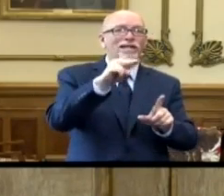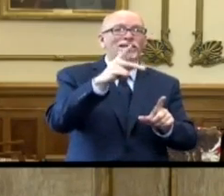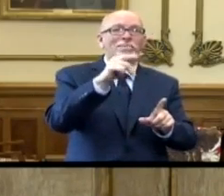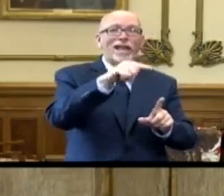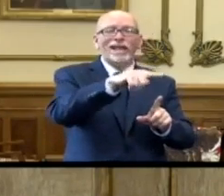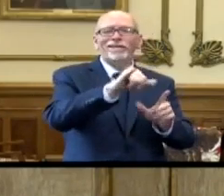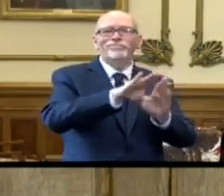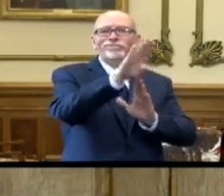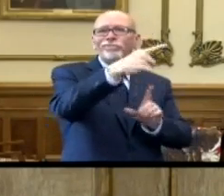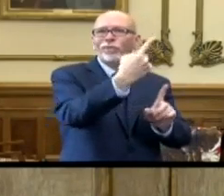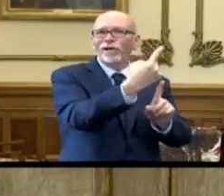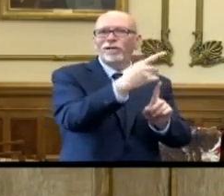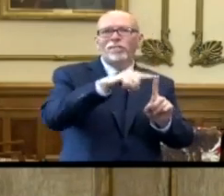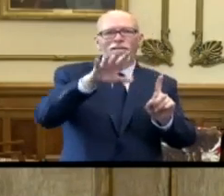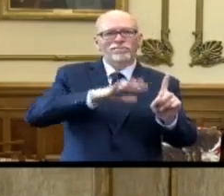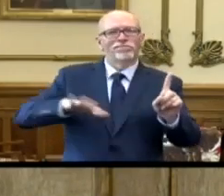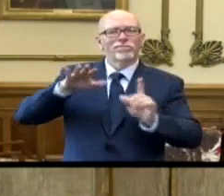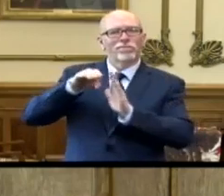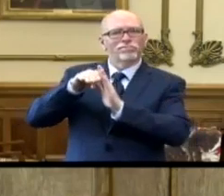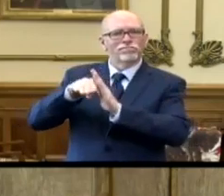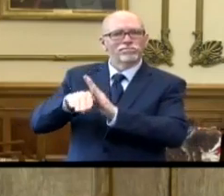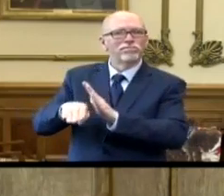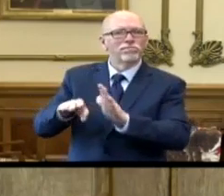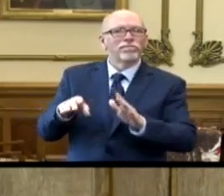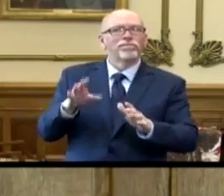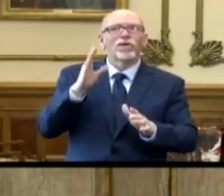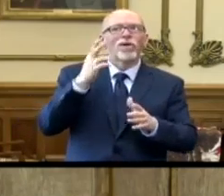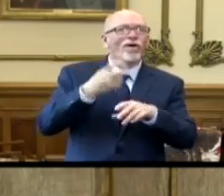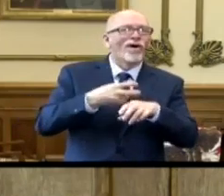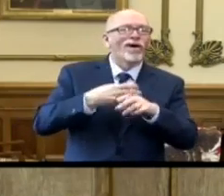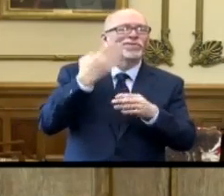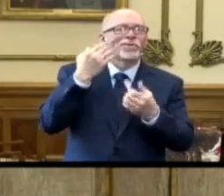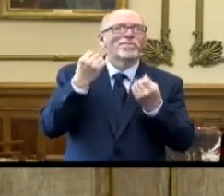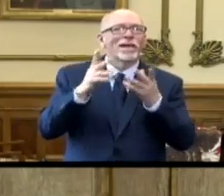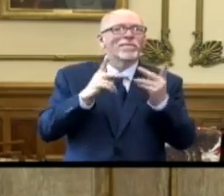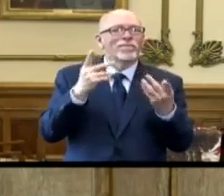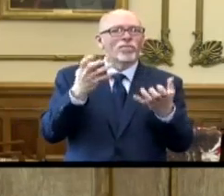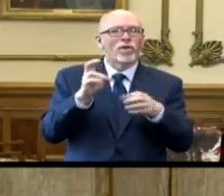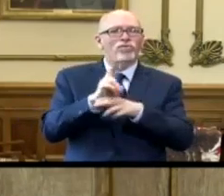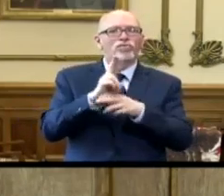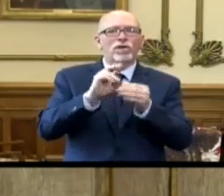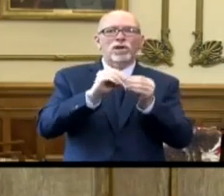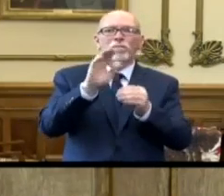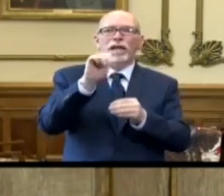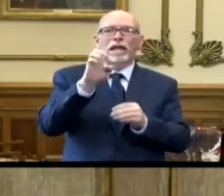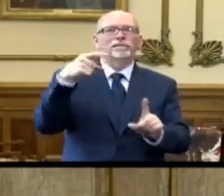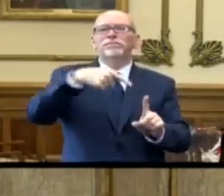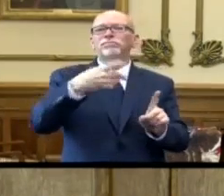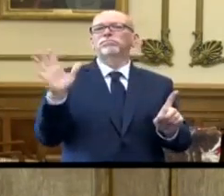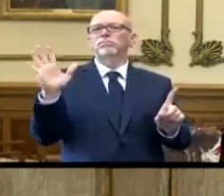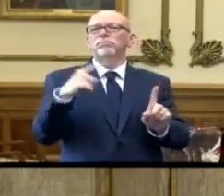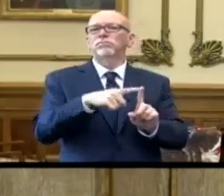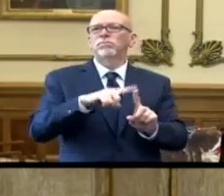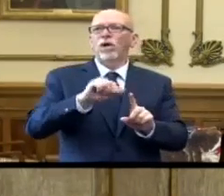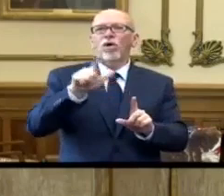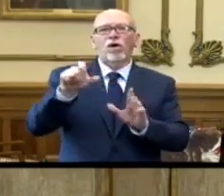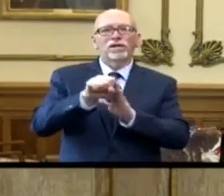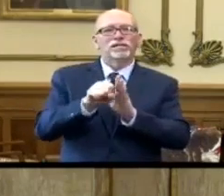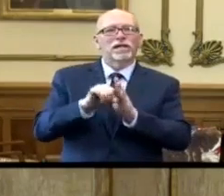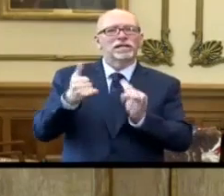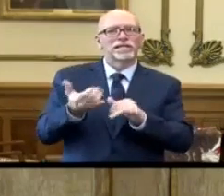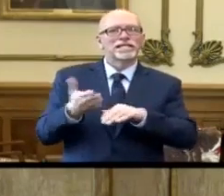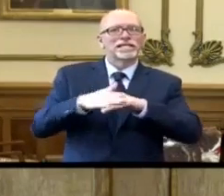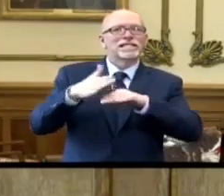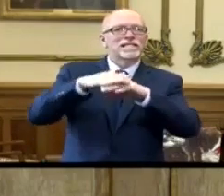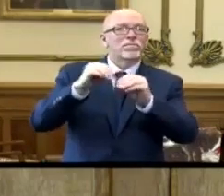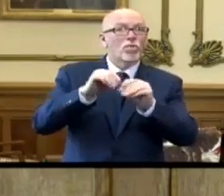outbreak. So there's an understanding about that. It's hard. I know a lot of people want to use the number of cases, but all states are ramping up the amount